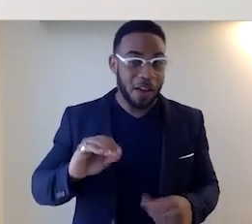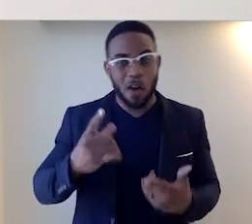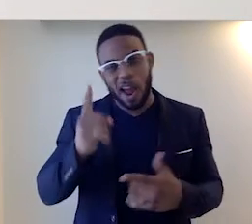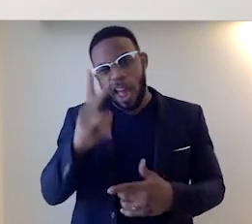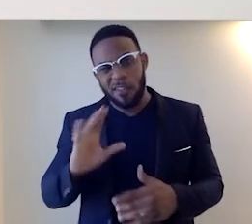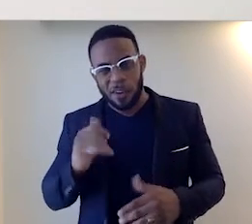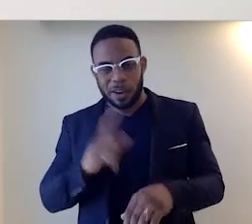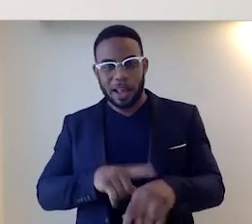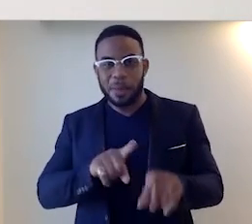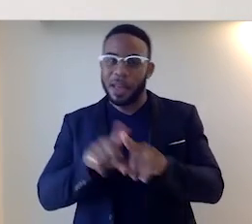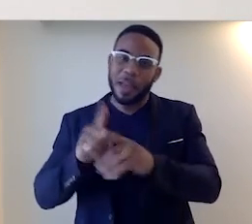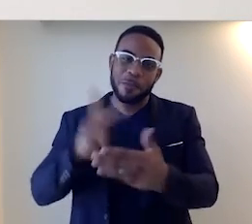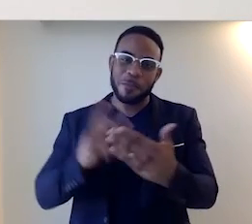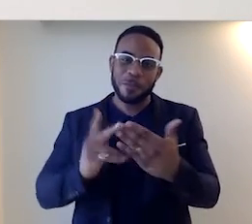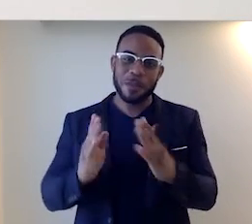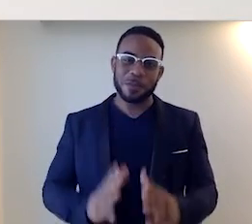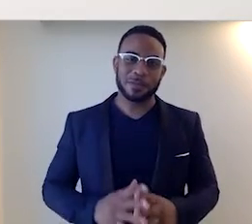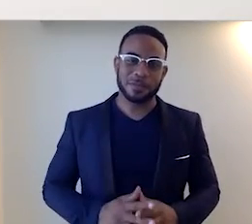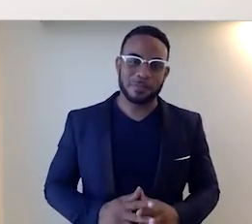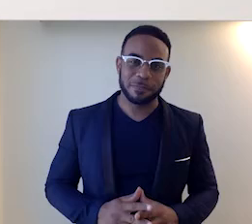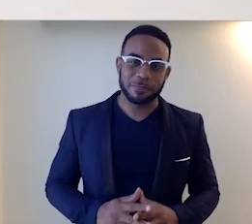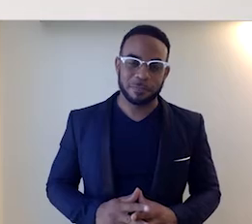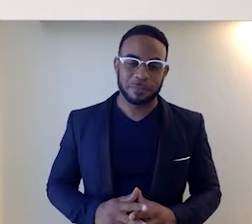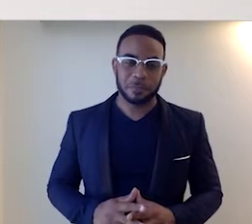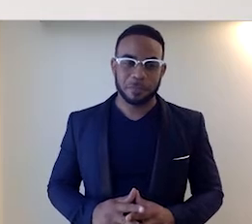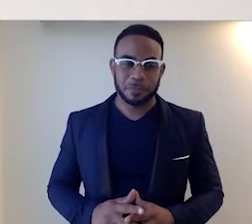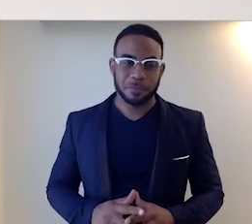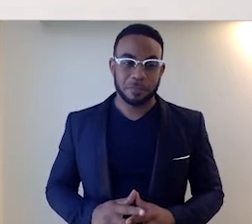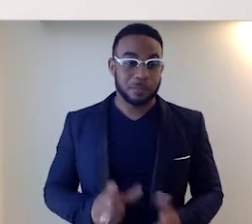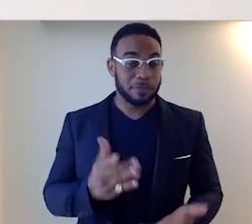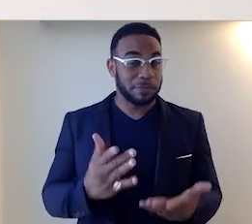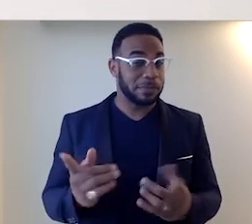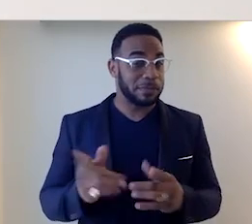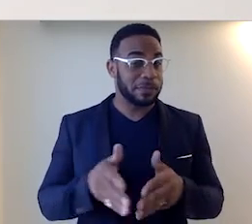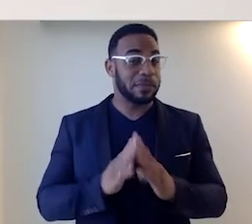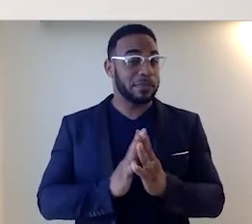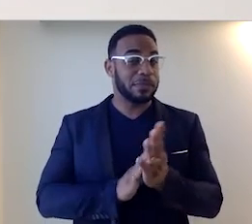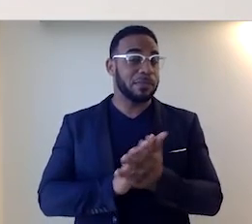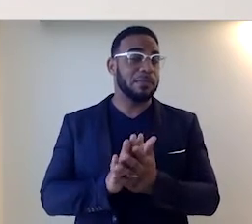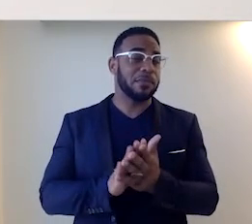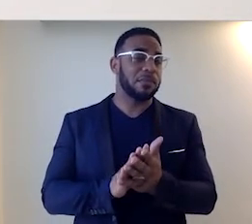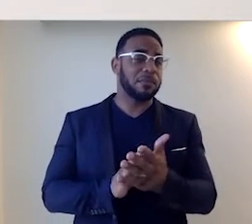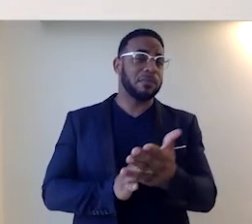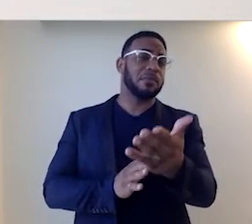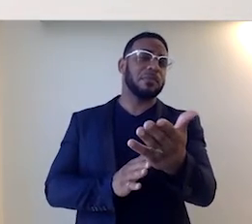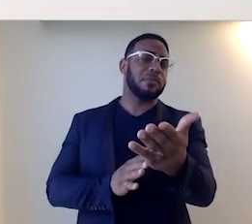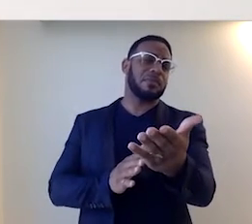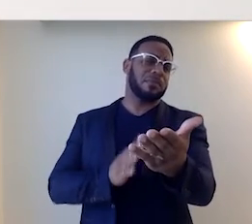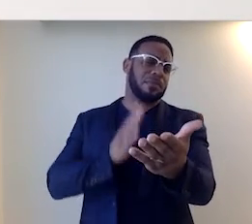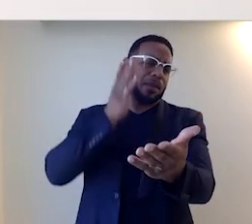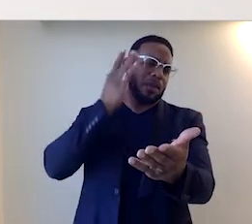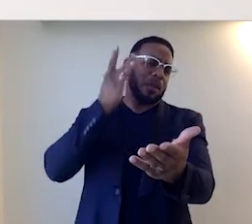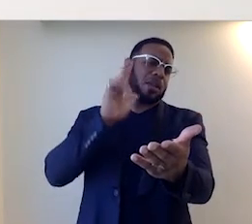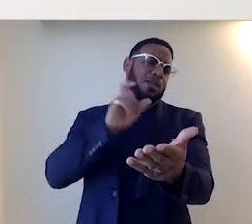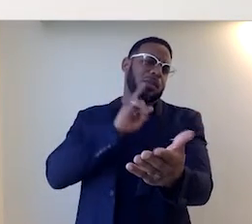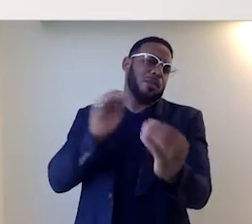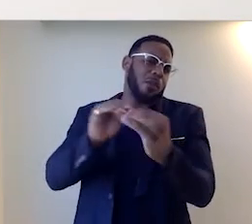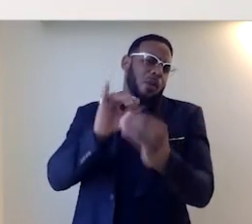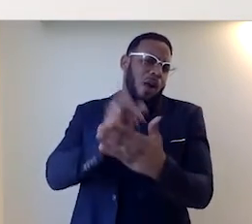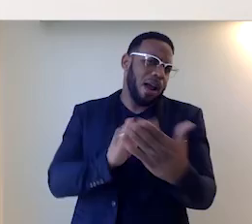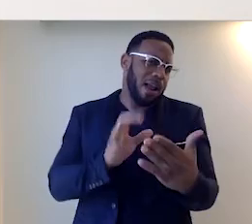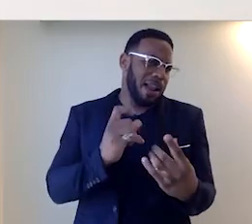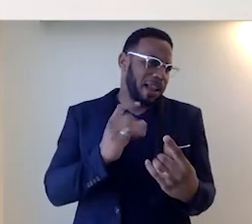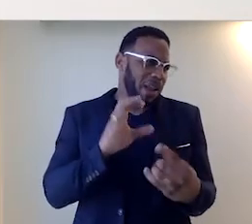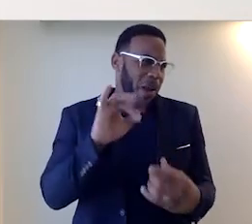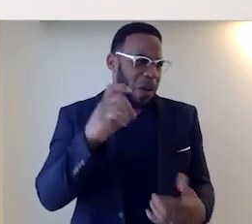time as programmers. You're probably asking, well, why should more artists learn to